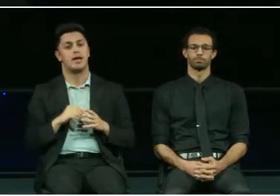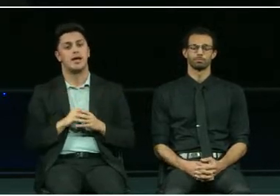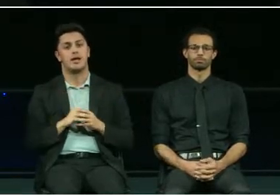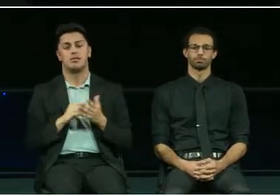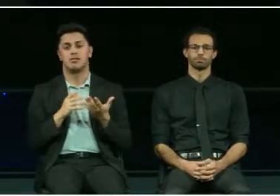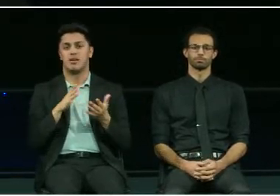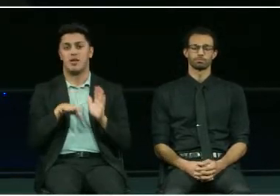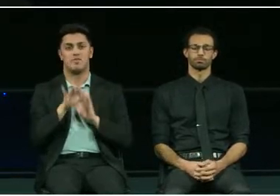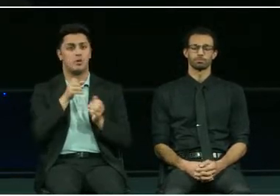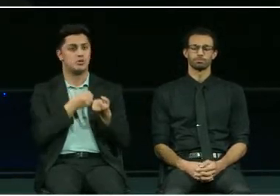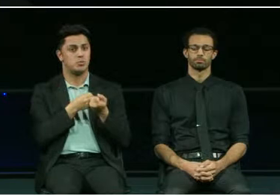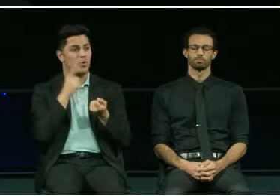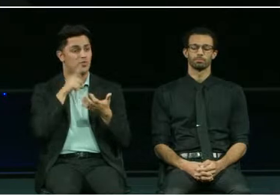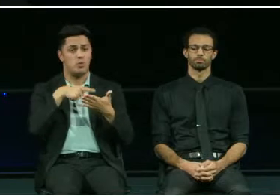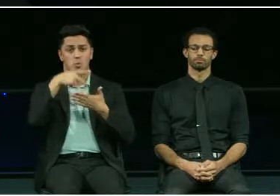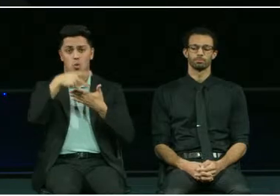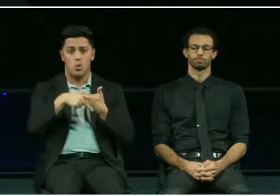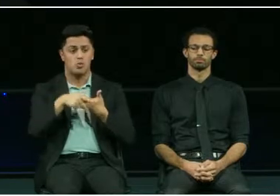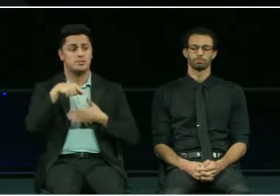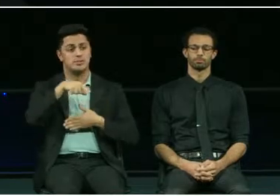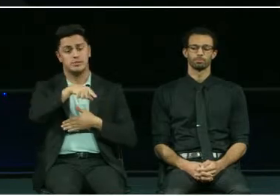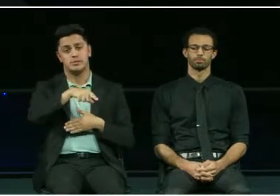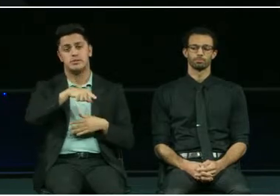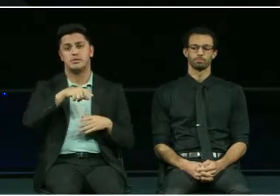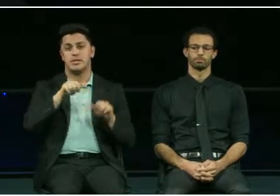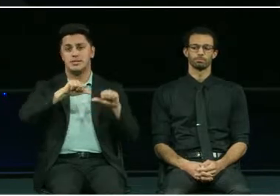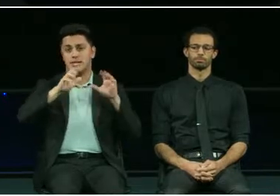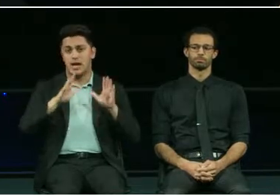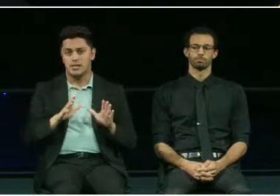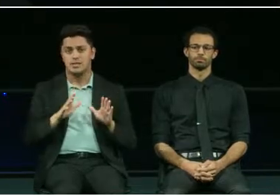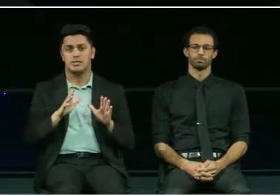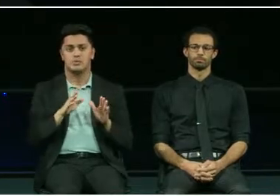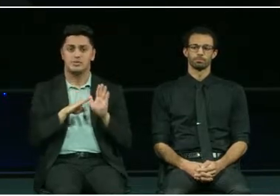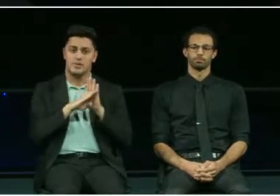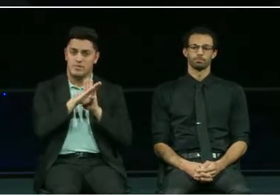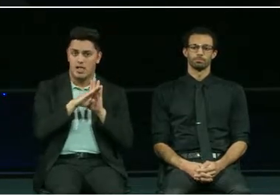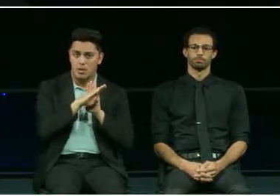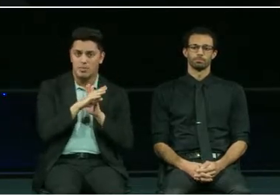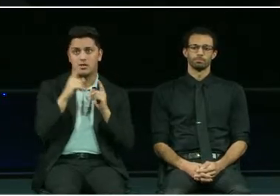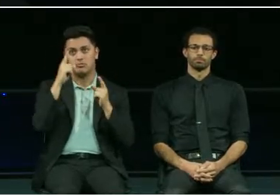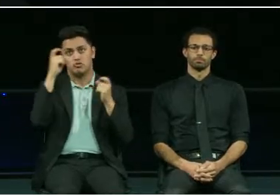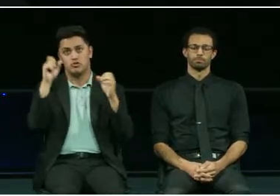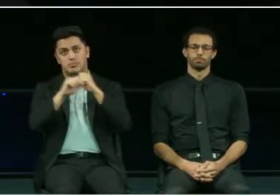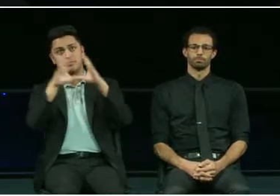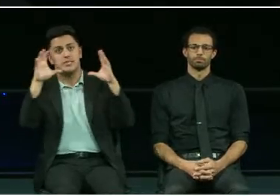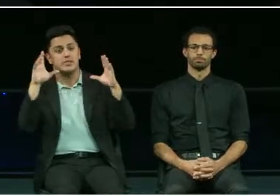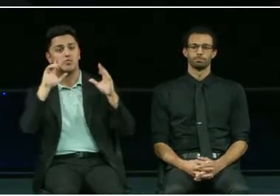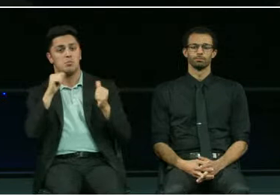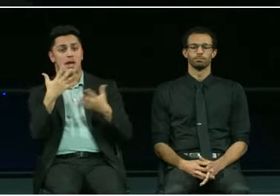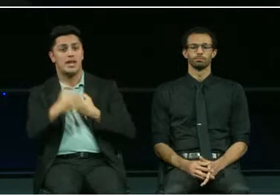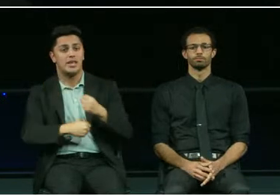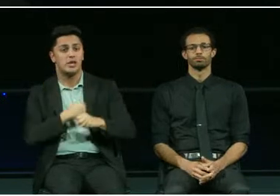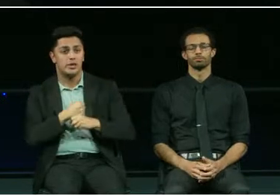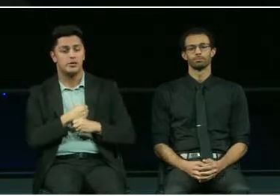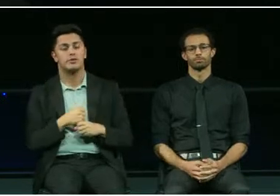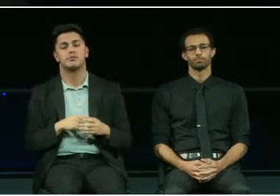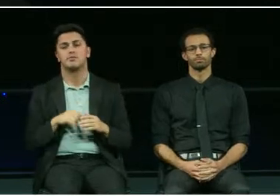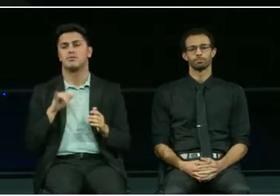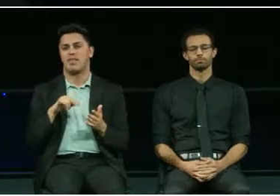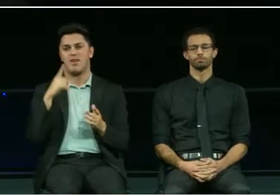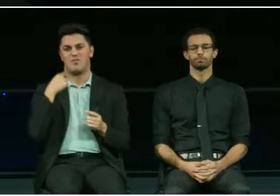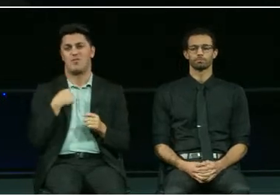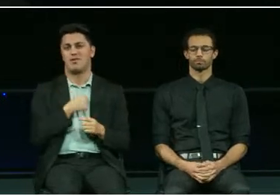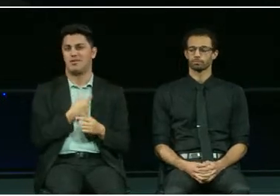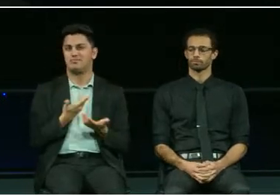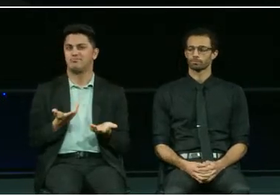and found support for the programs that he'd been developing and dreaming about for years. So that, I think for